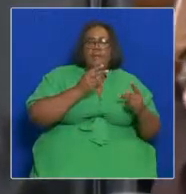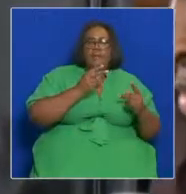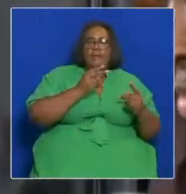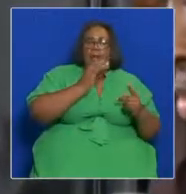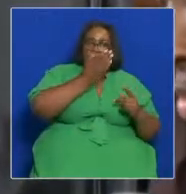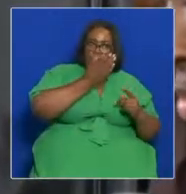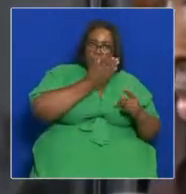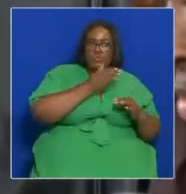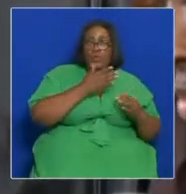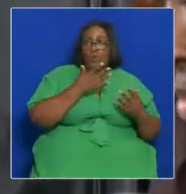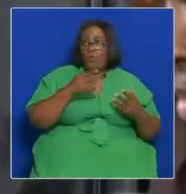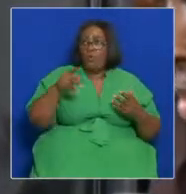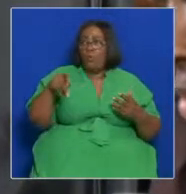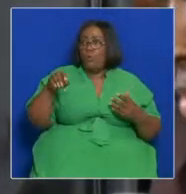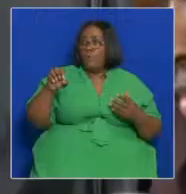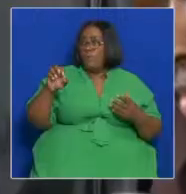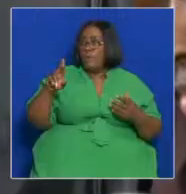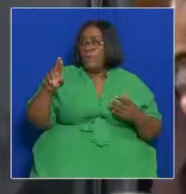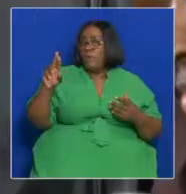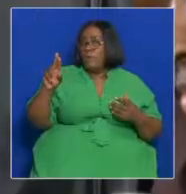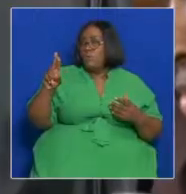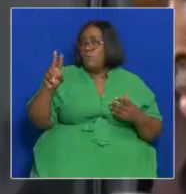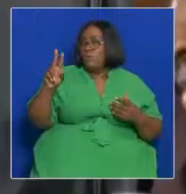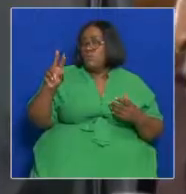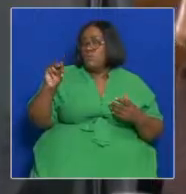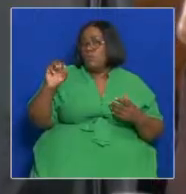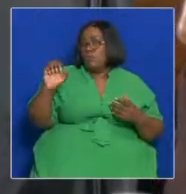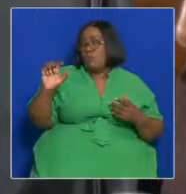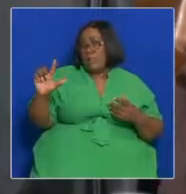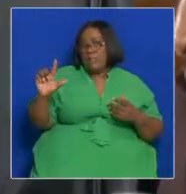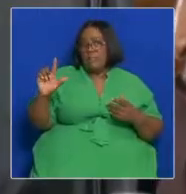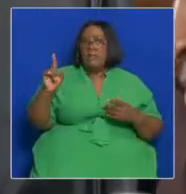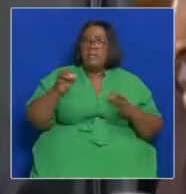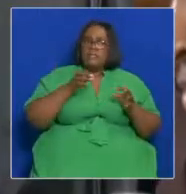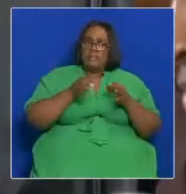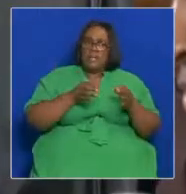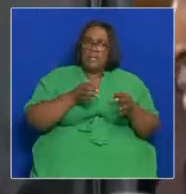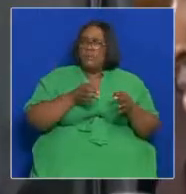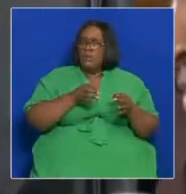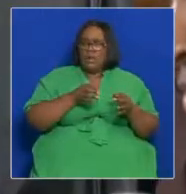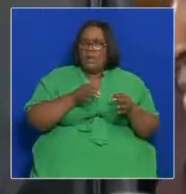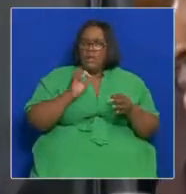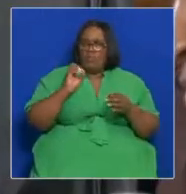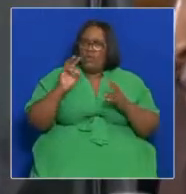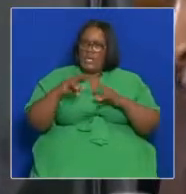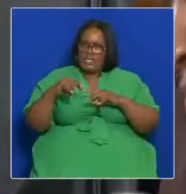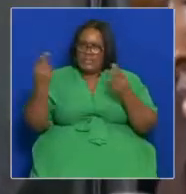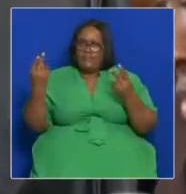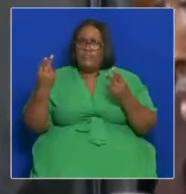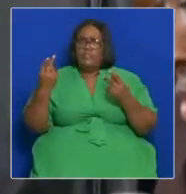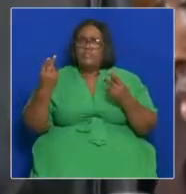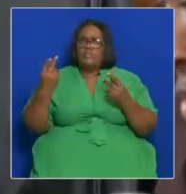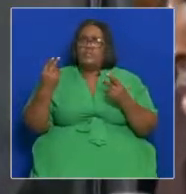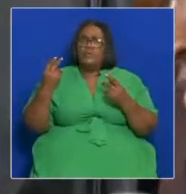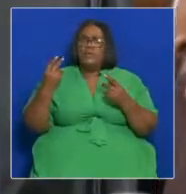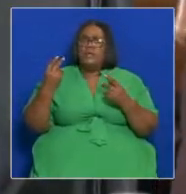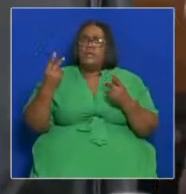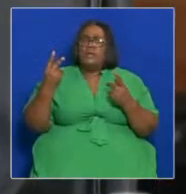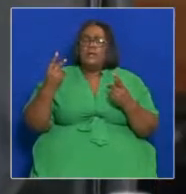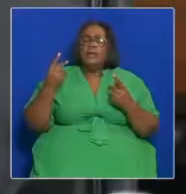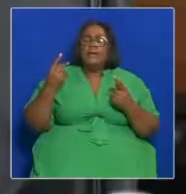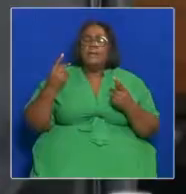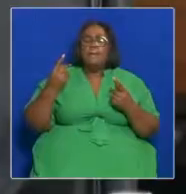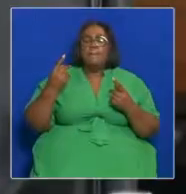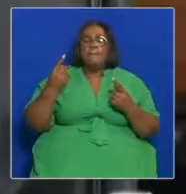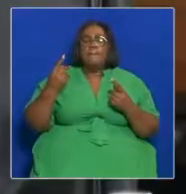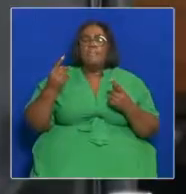it's more of a difference in approach, that there's a difference between that and blatant disregard of rules,